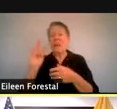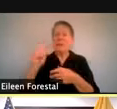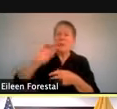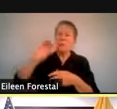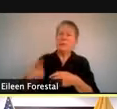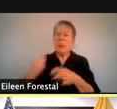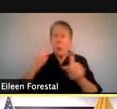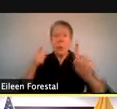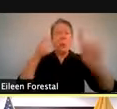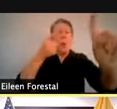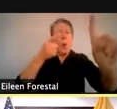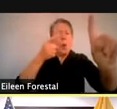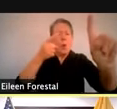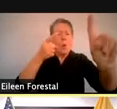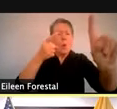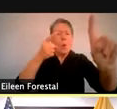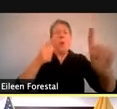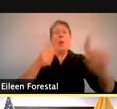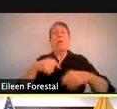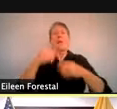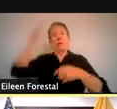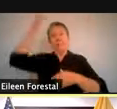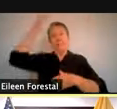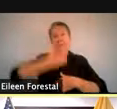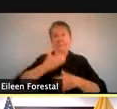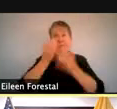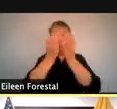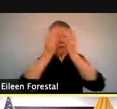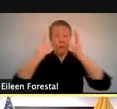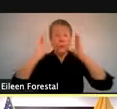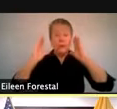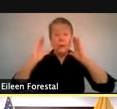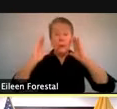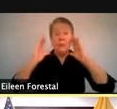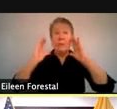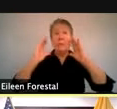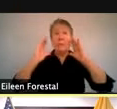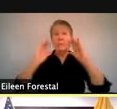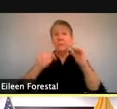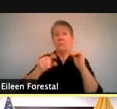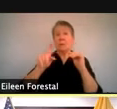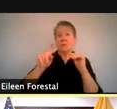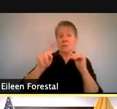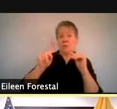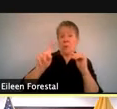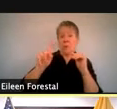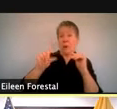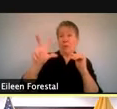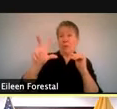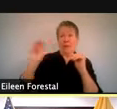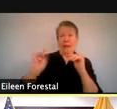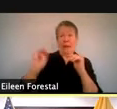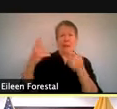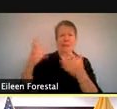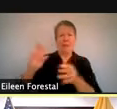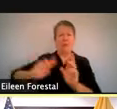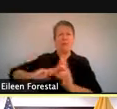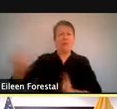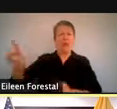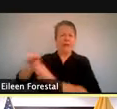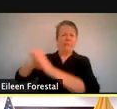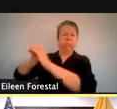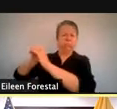Next up, face shields. We have 1.3 million in stock and another 665,000